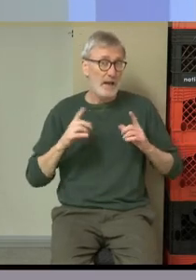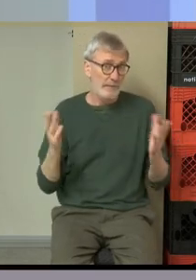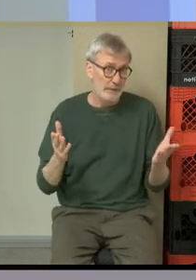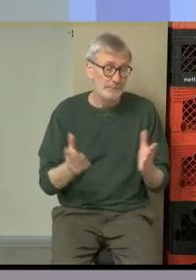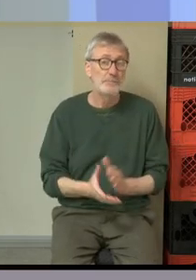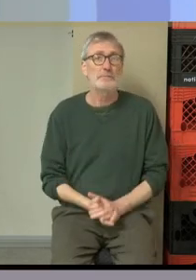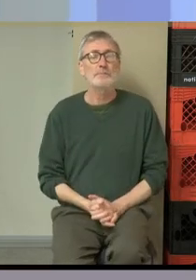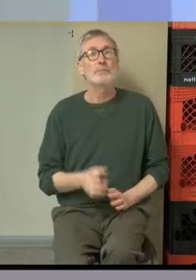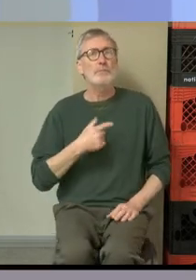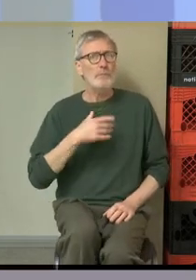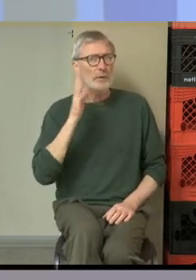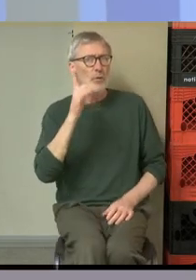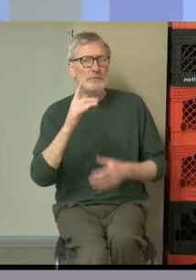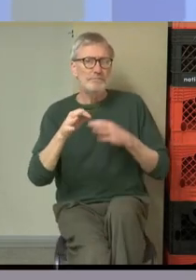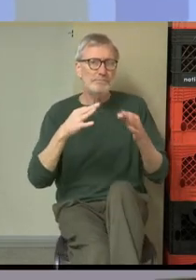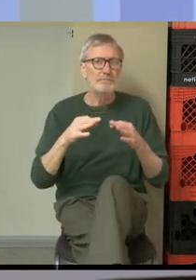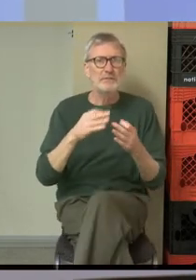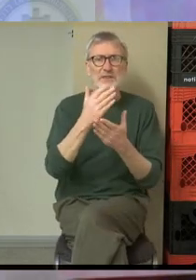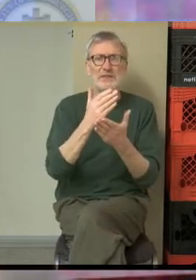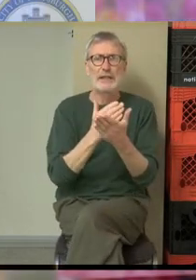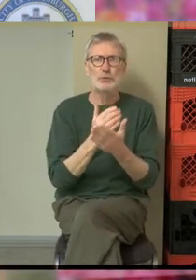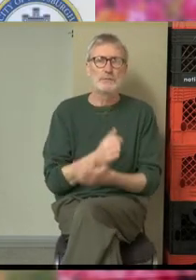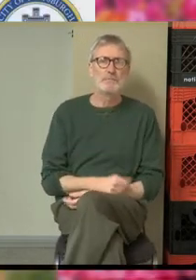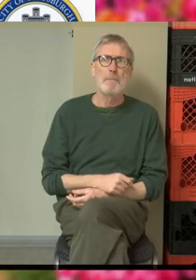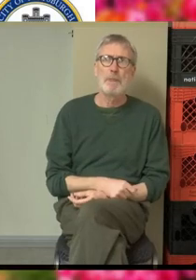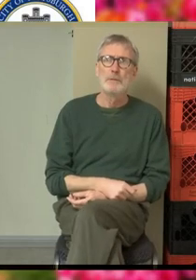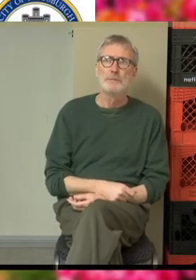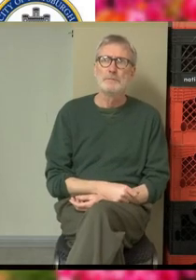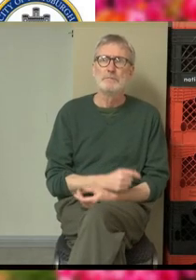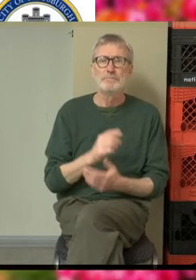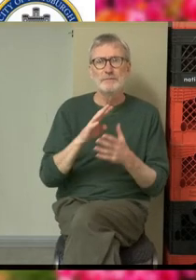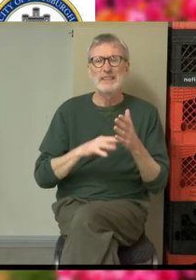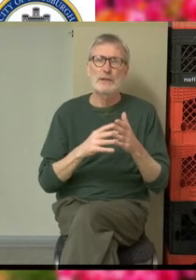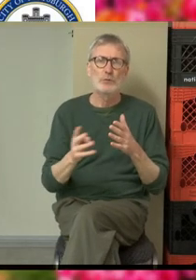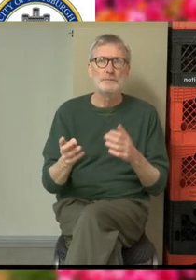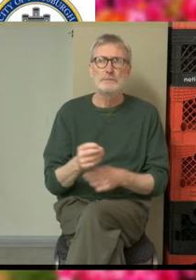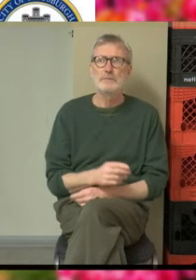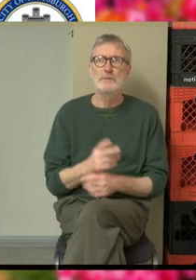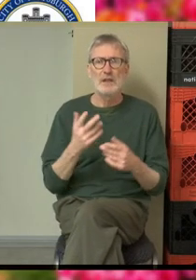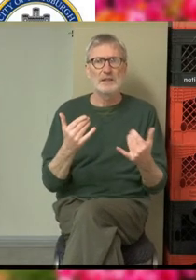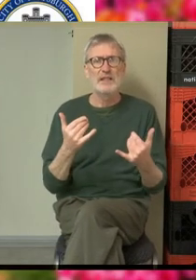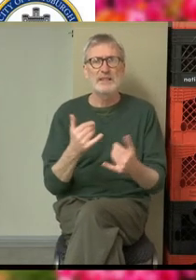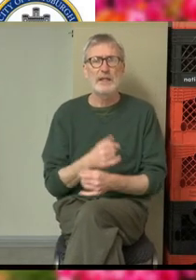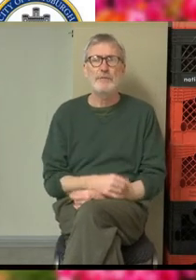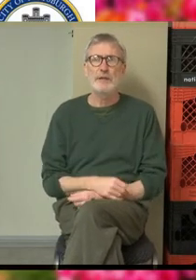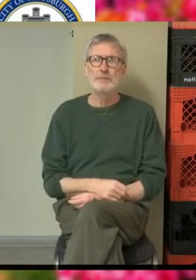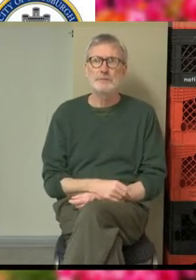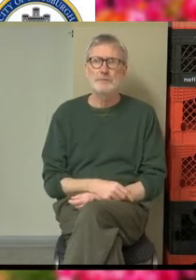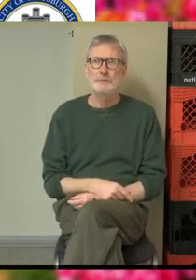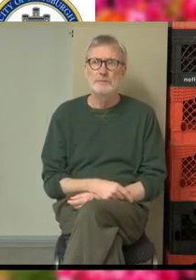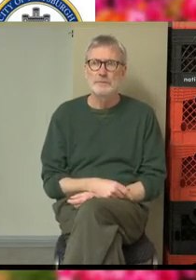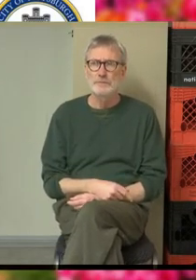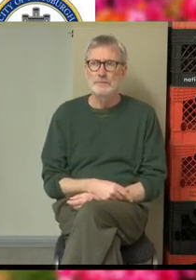I'll just run through the agenda real quick. Lord, do you mind advancing the slide?